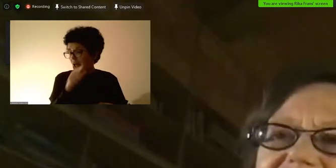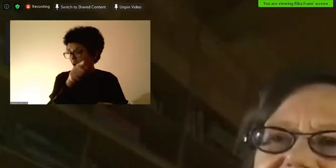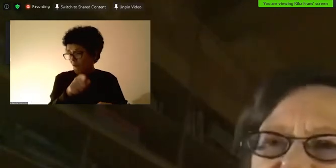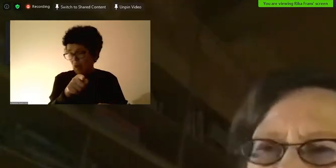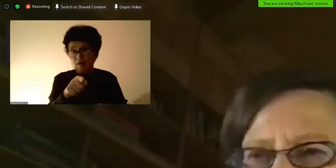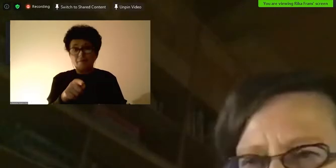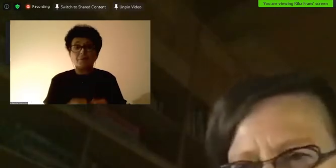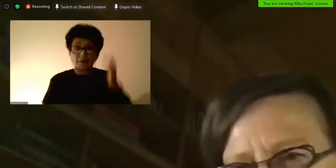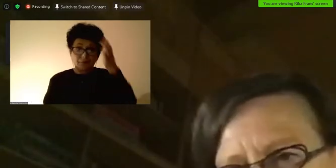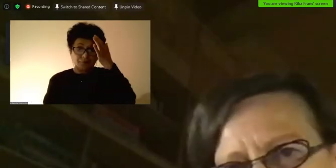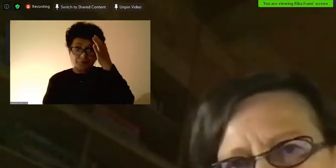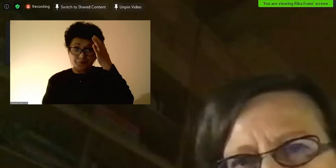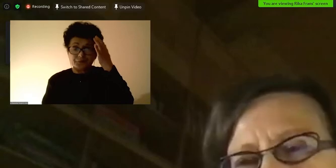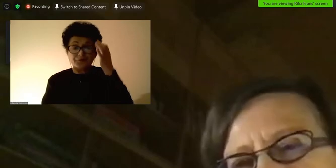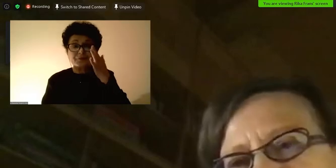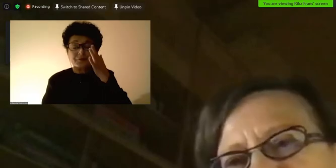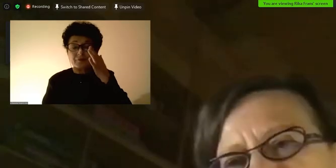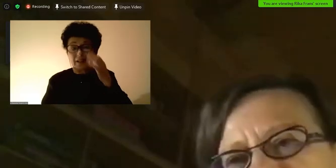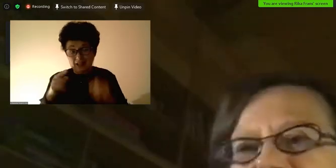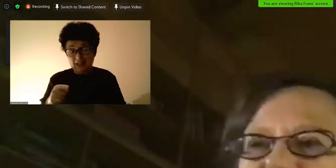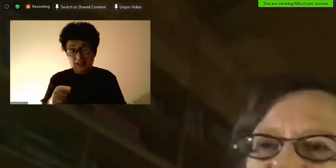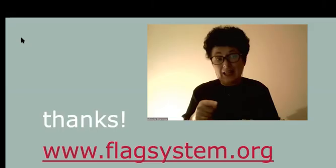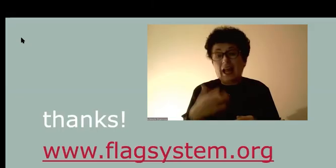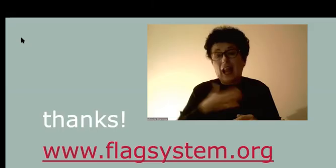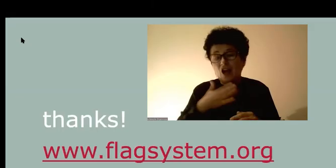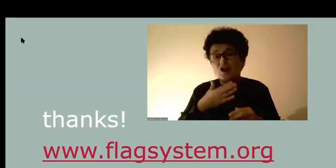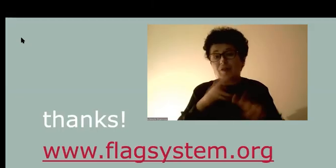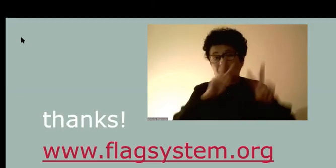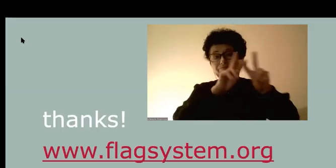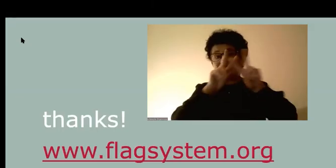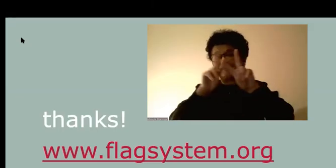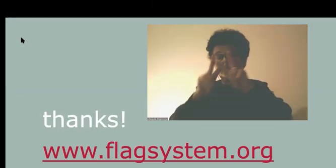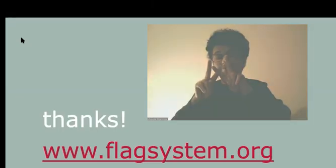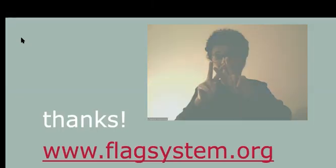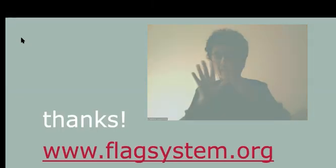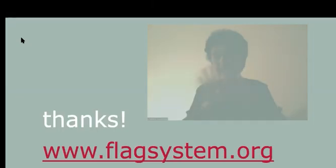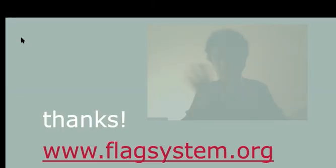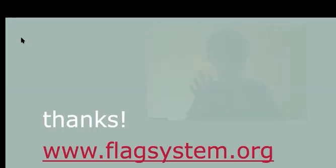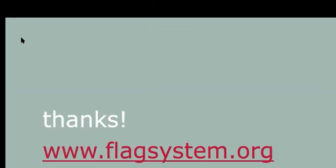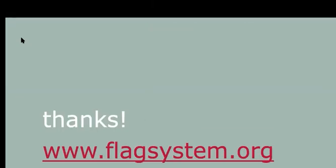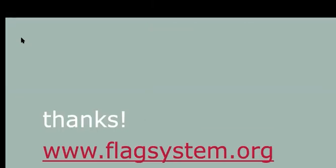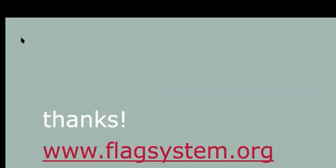easily give you some more examples and some more issues. Thank you.